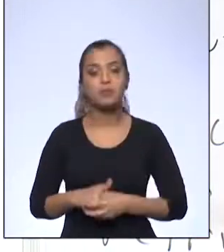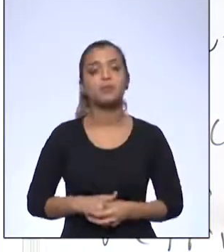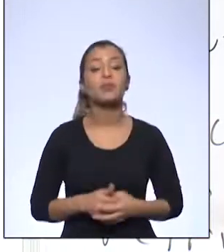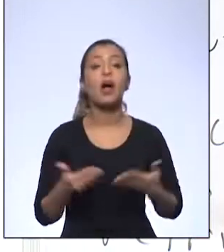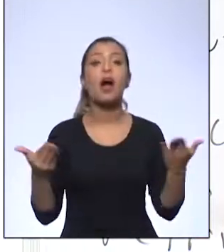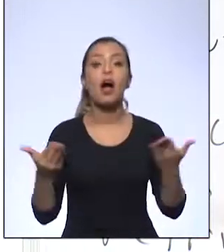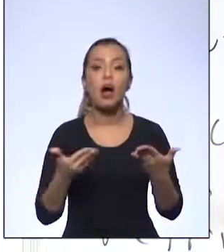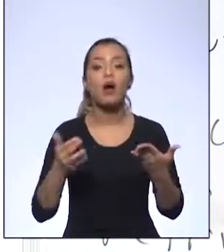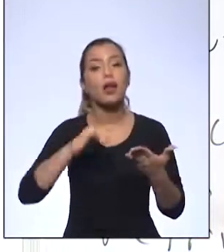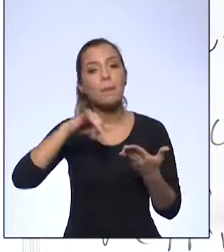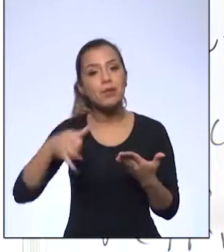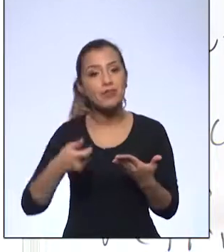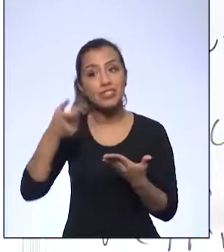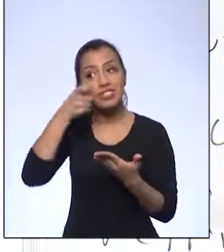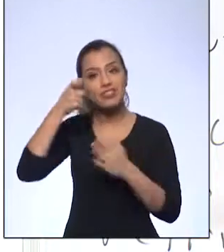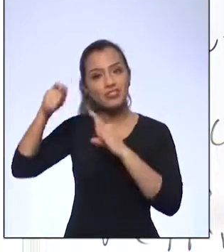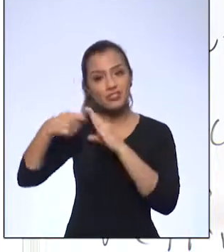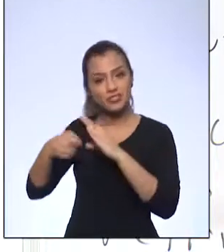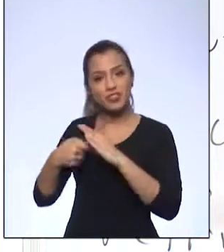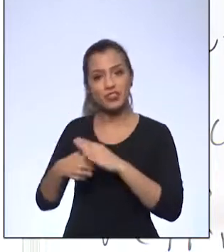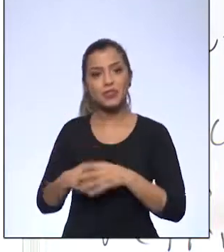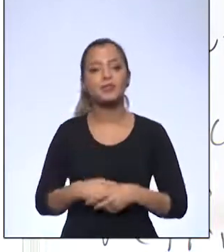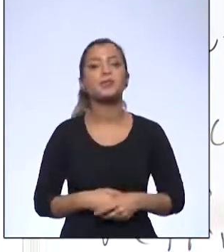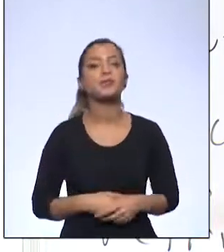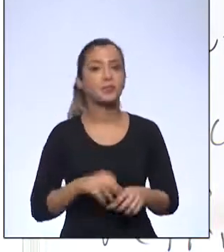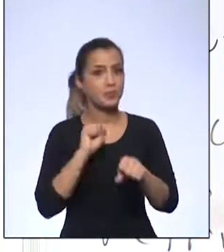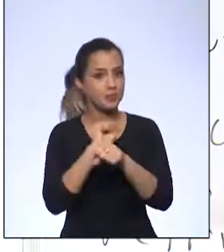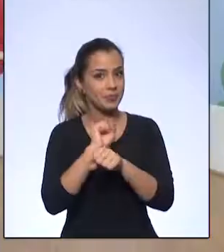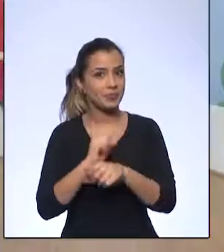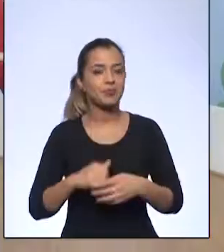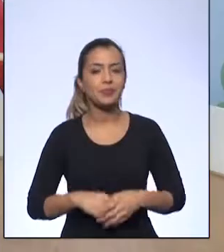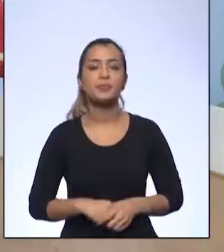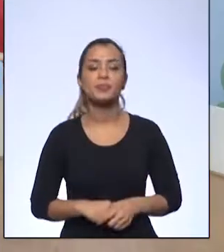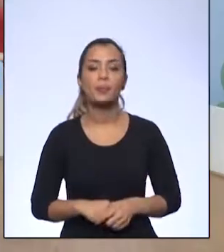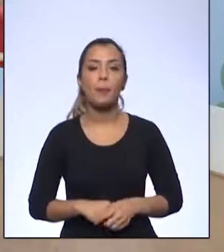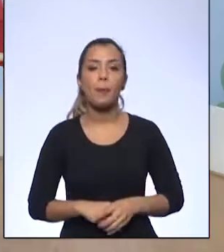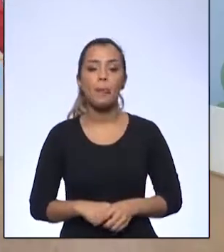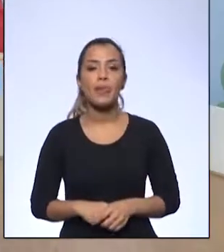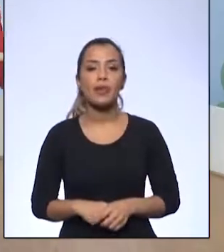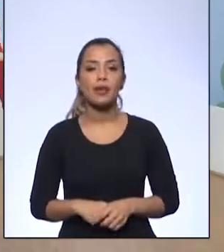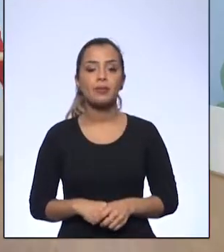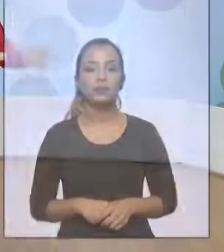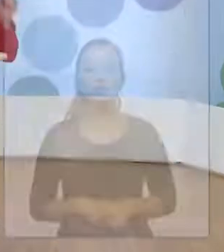Então aproveitem o vídeo agora e até daqui a pouco.